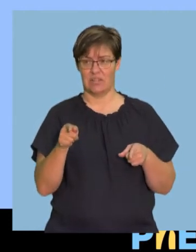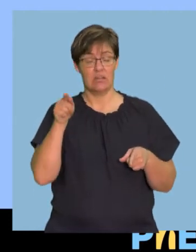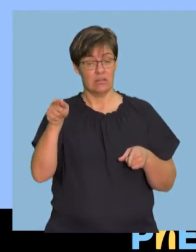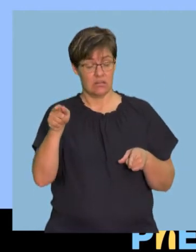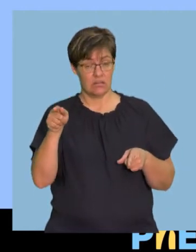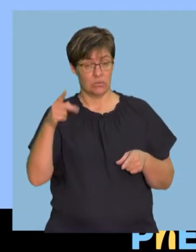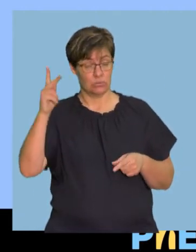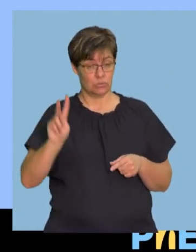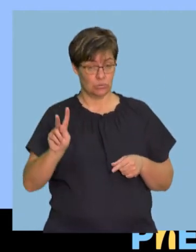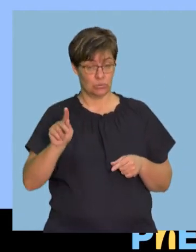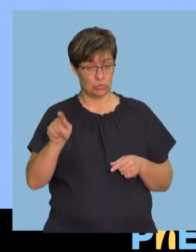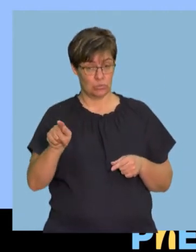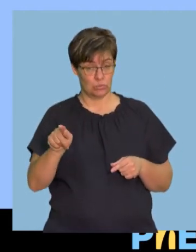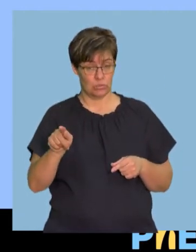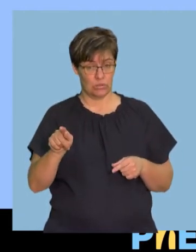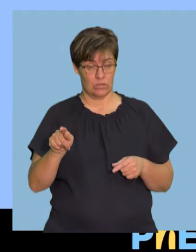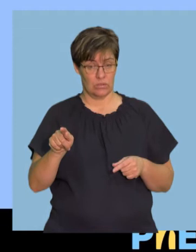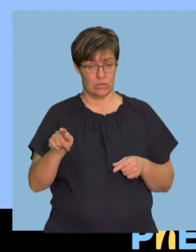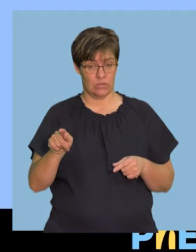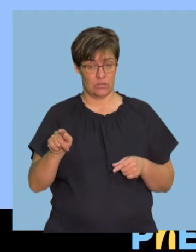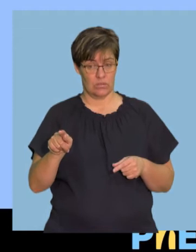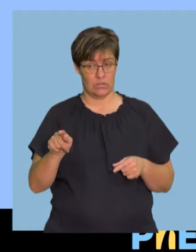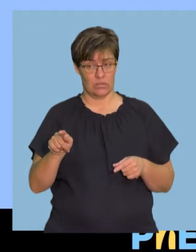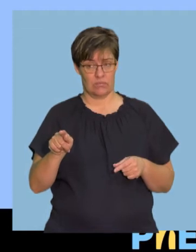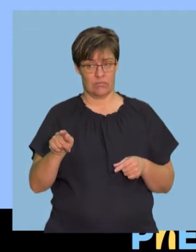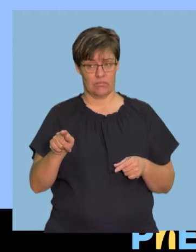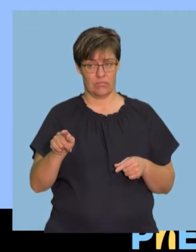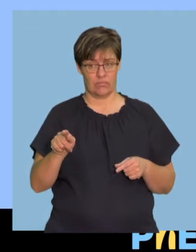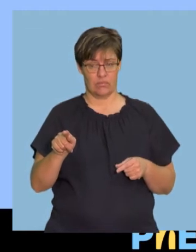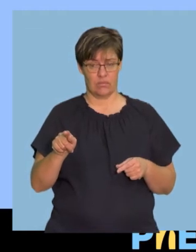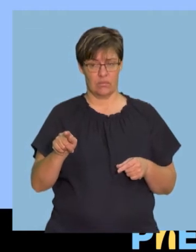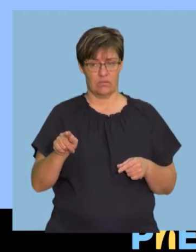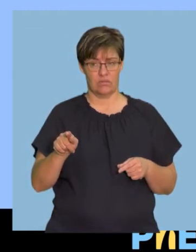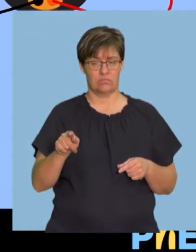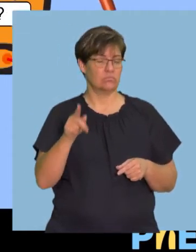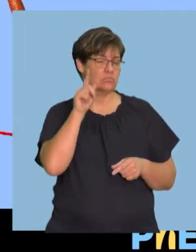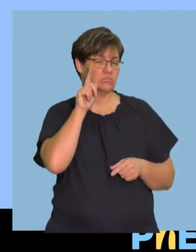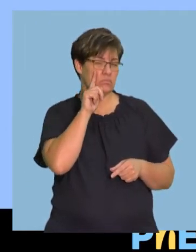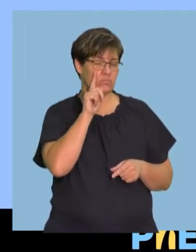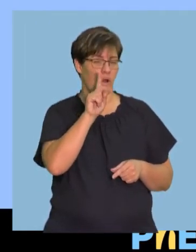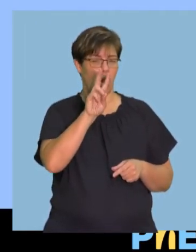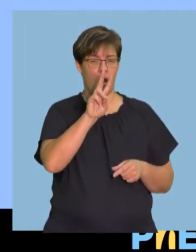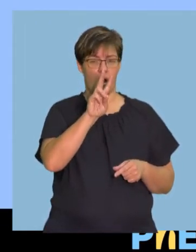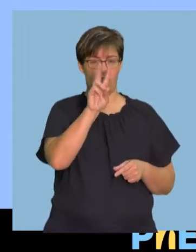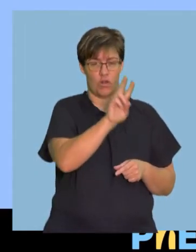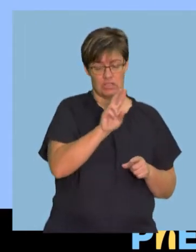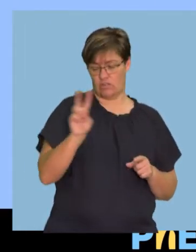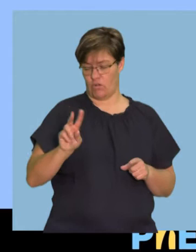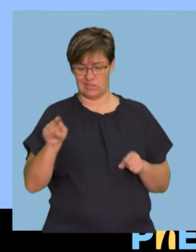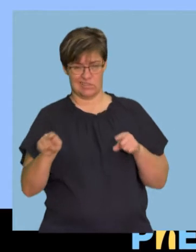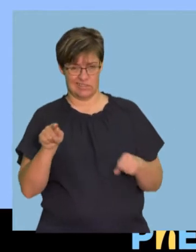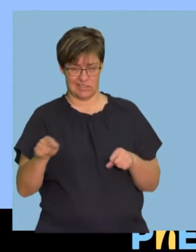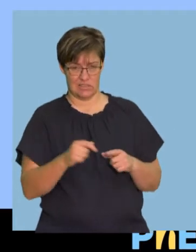quite different, okay? Resistor 2 has got, if we try and look at,